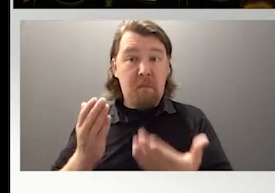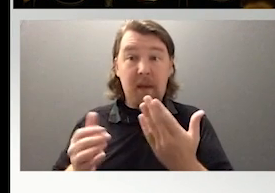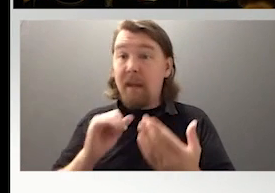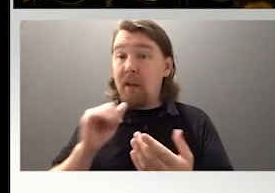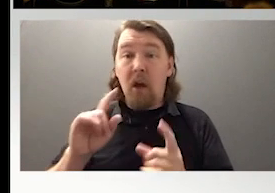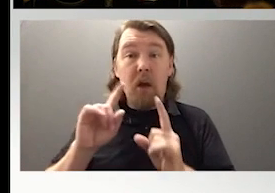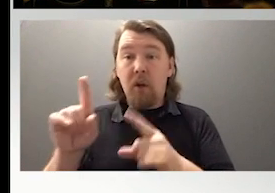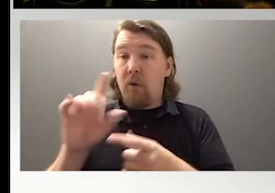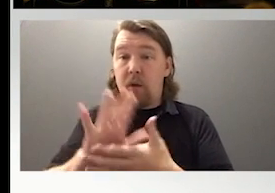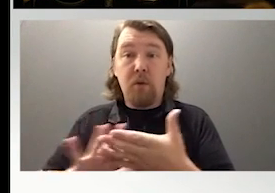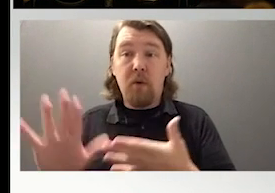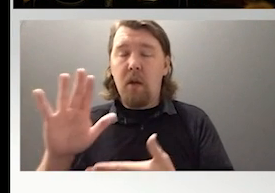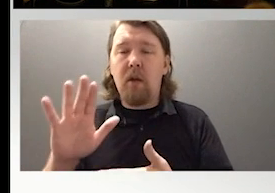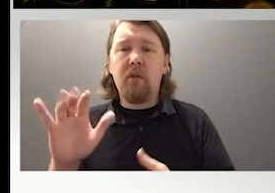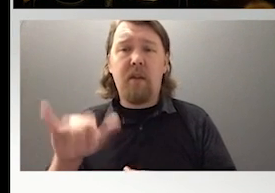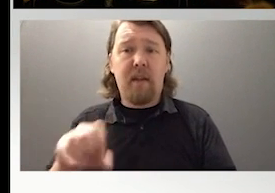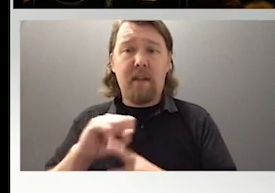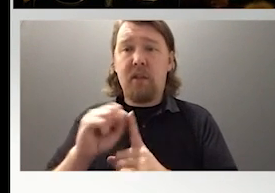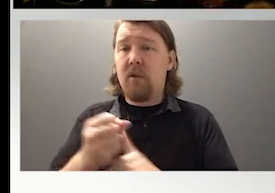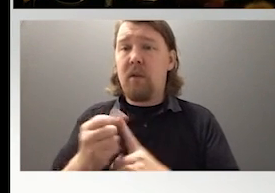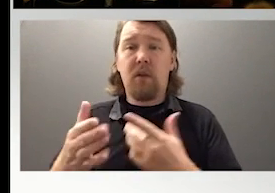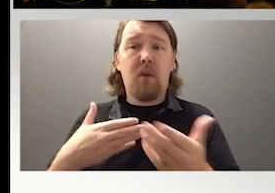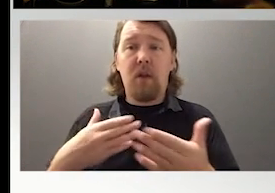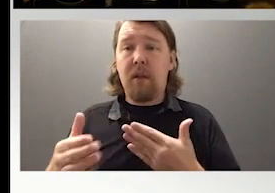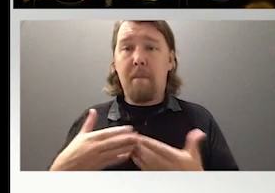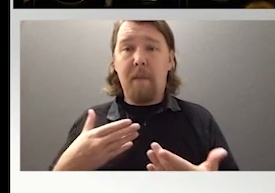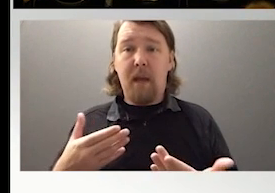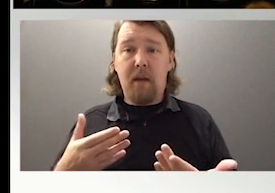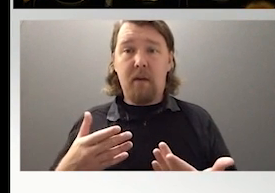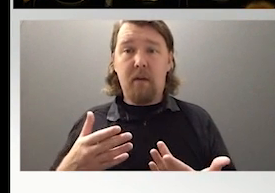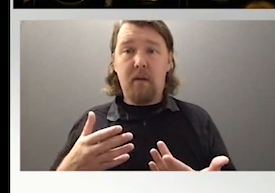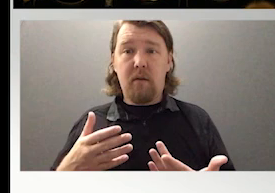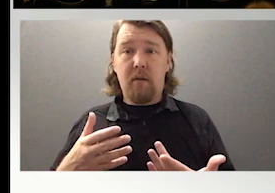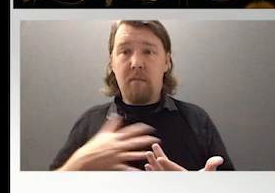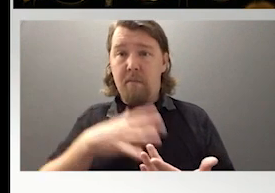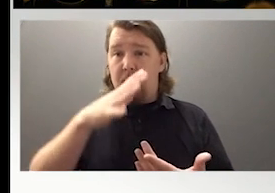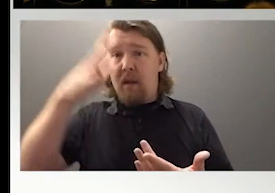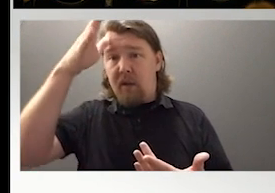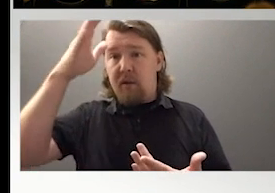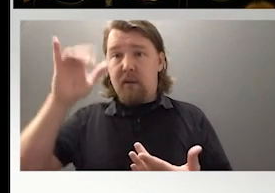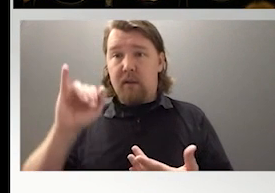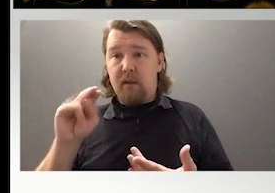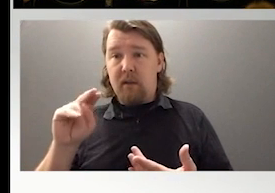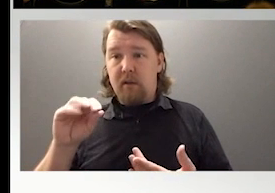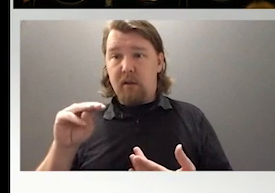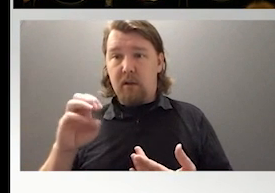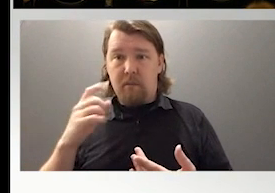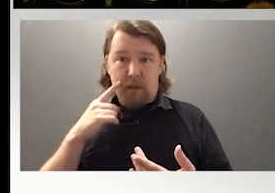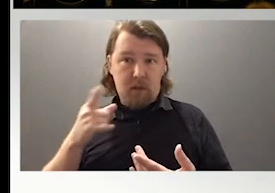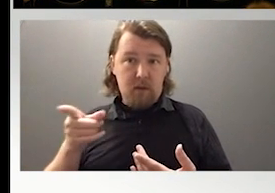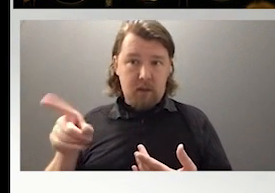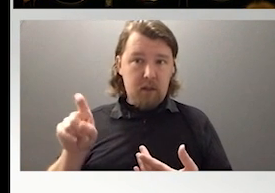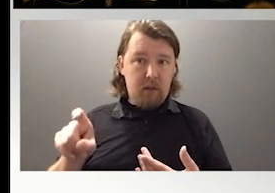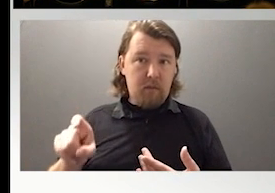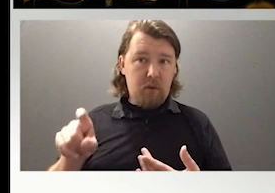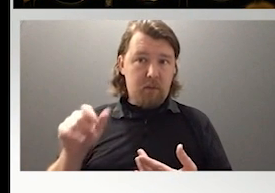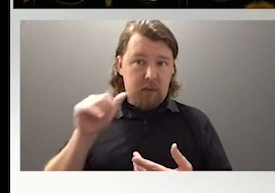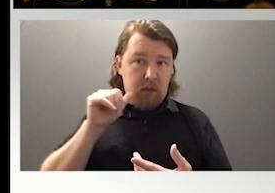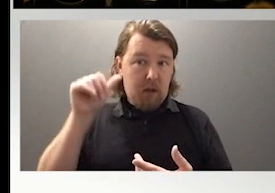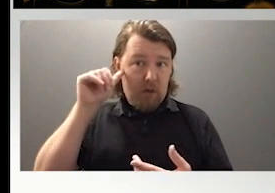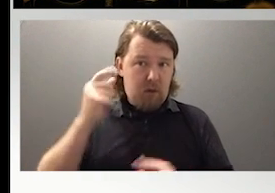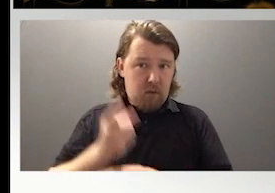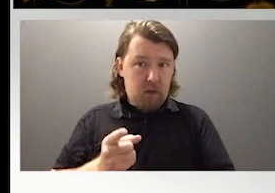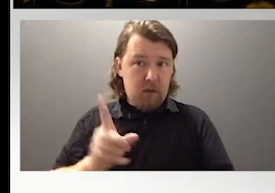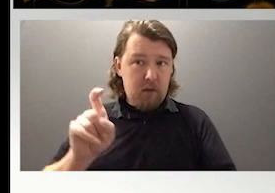college. In that case, it doesn't matter the parent's income because he's supposed to be an adult,